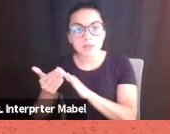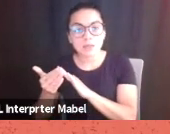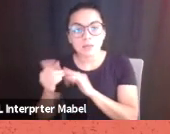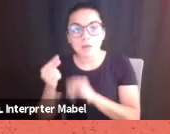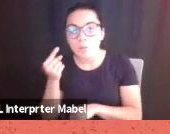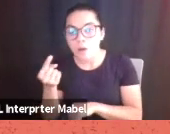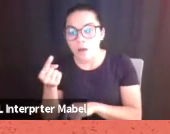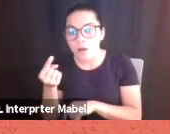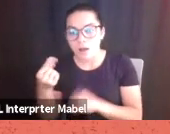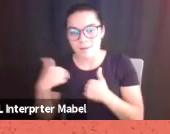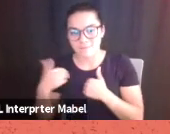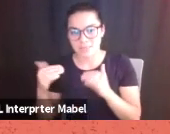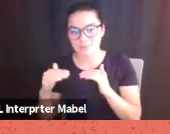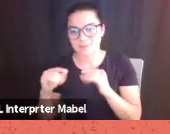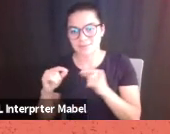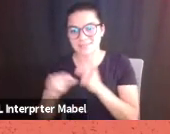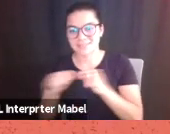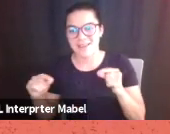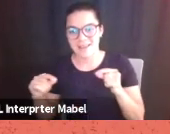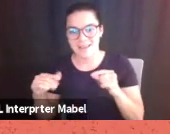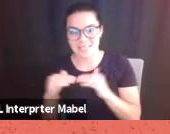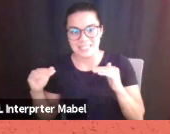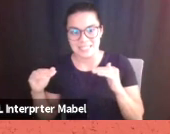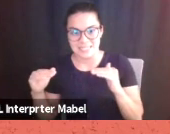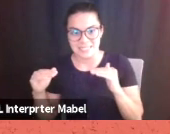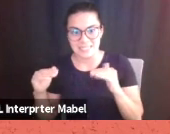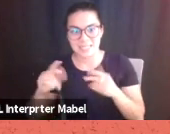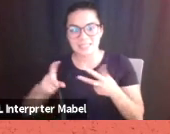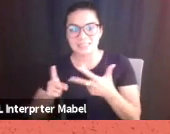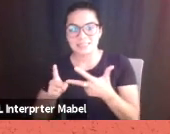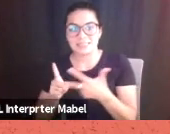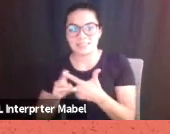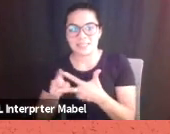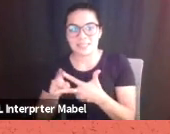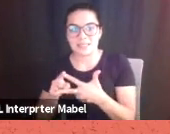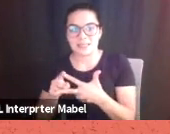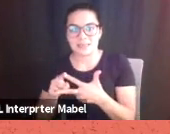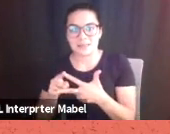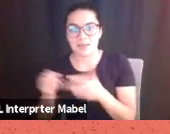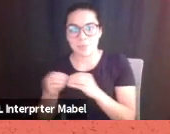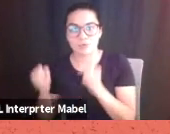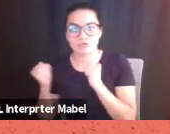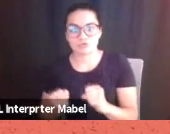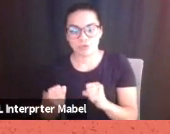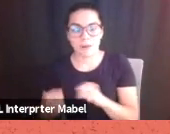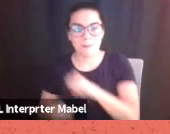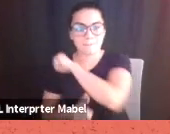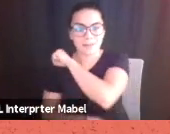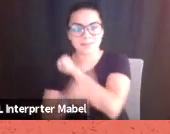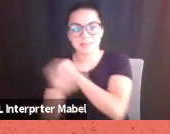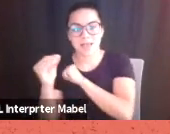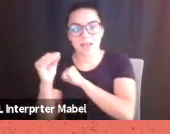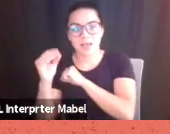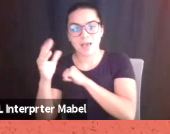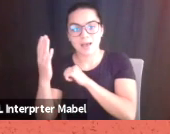had a tie. It was our second priority, which is stronger penalties in sentencing, and then also culturally